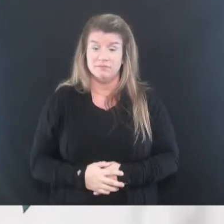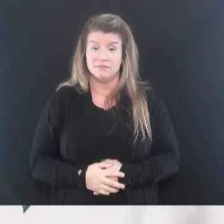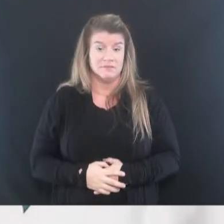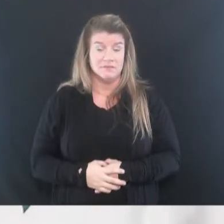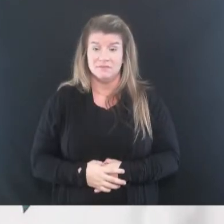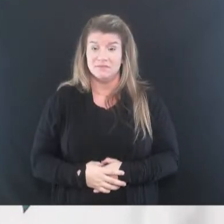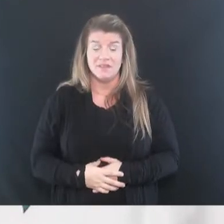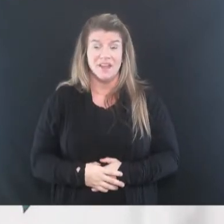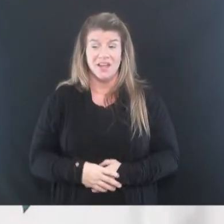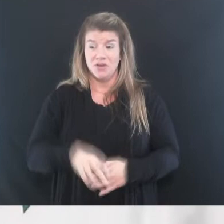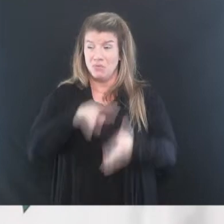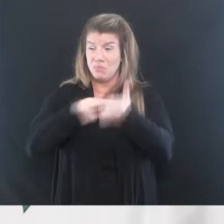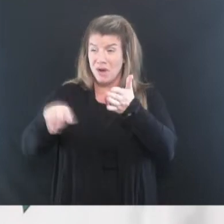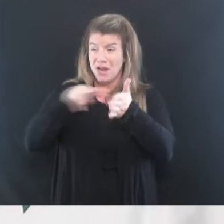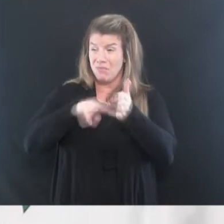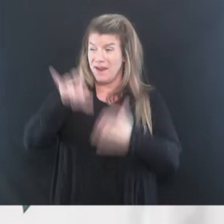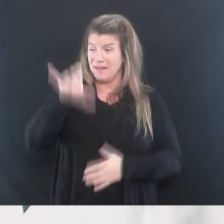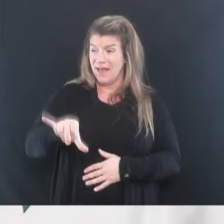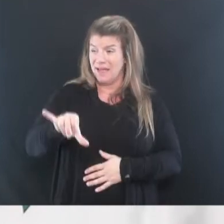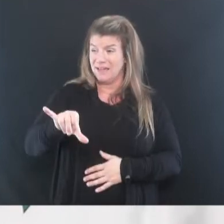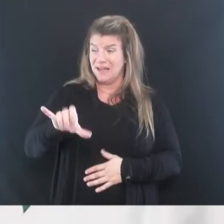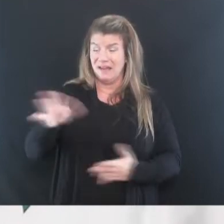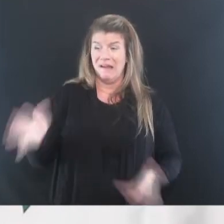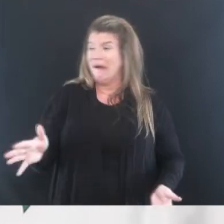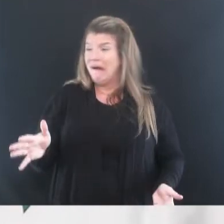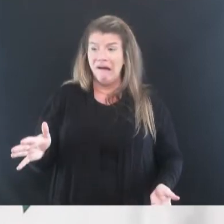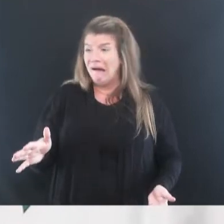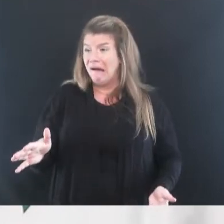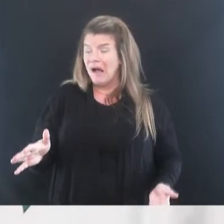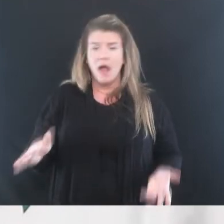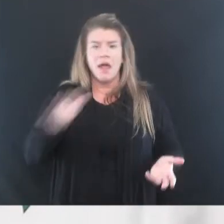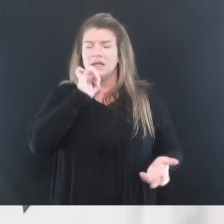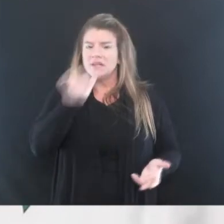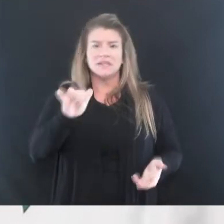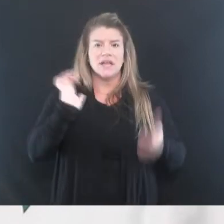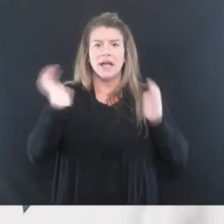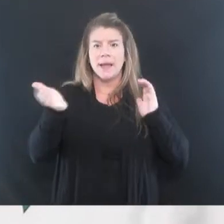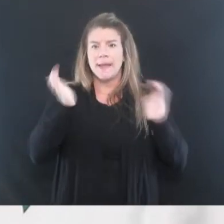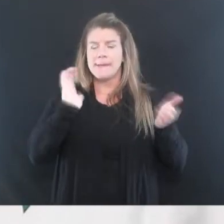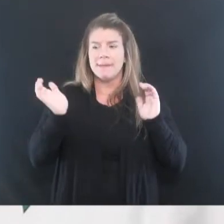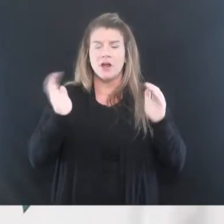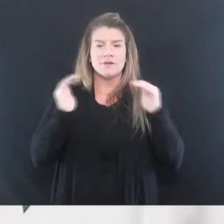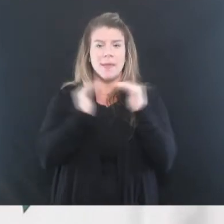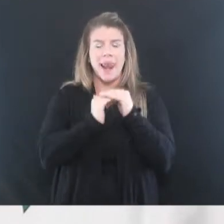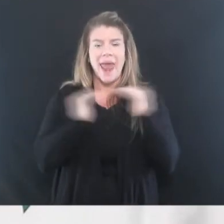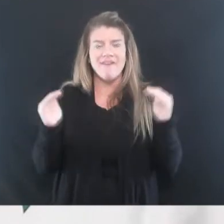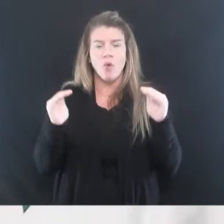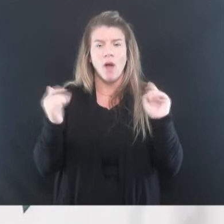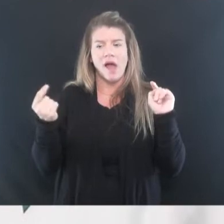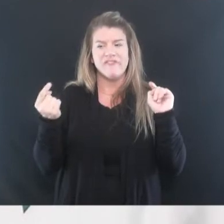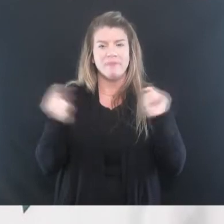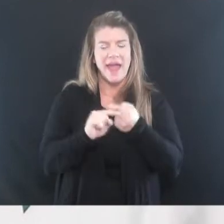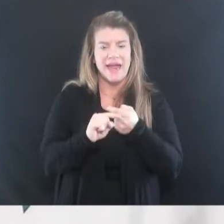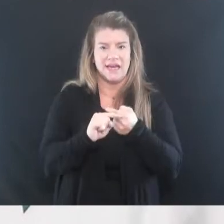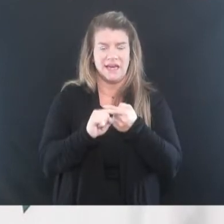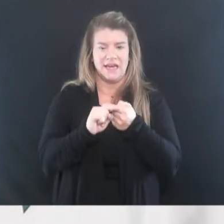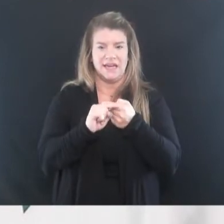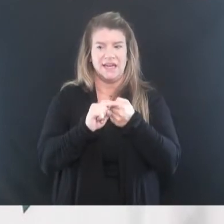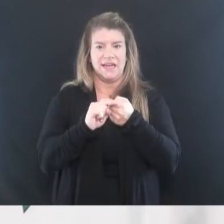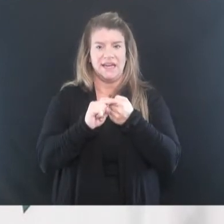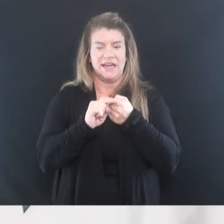read through it, but it doesn't even compare to the level of absolute pain that